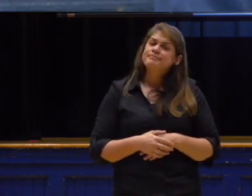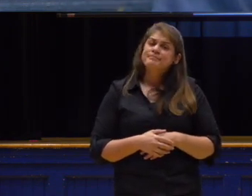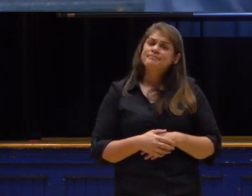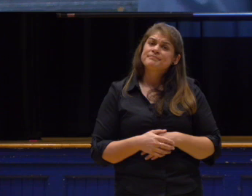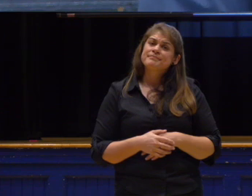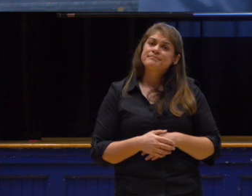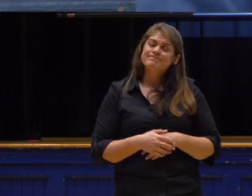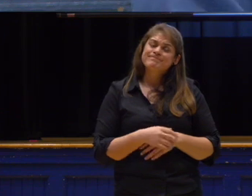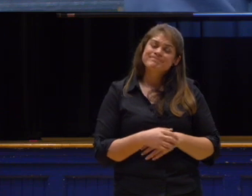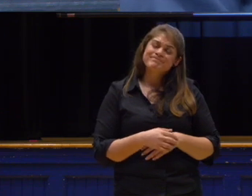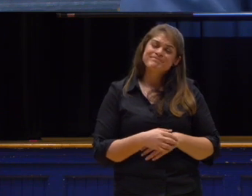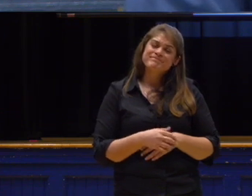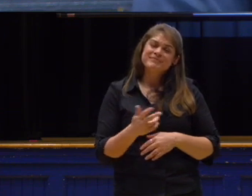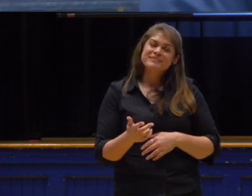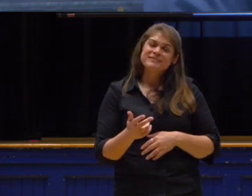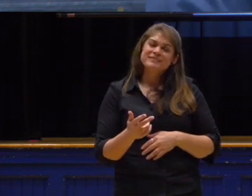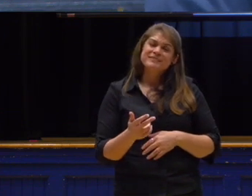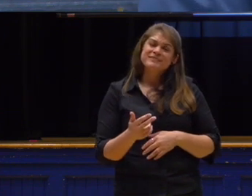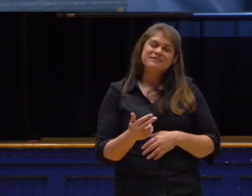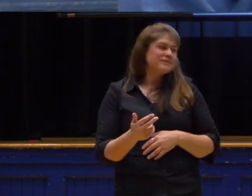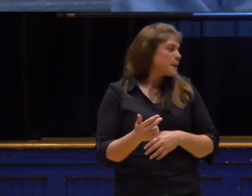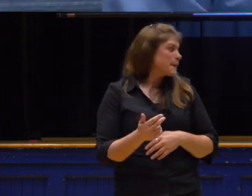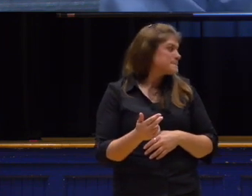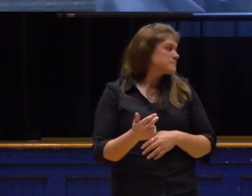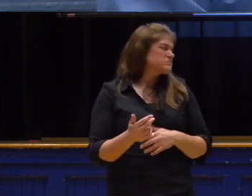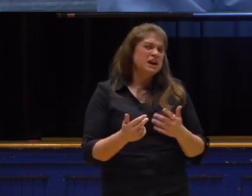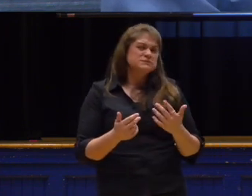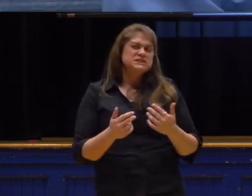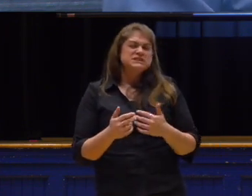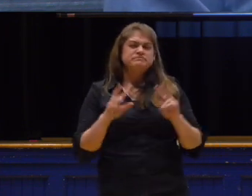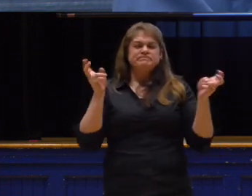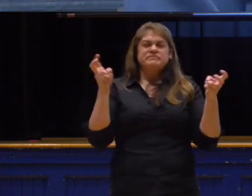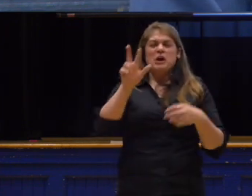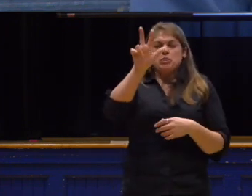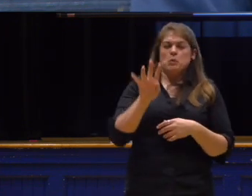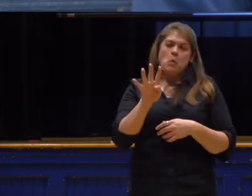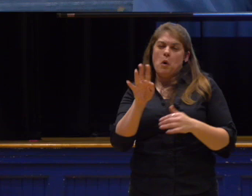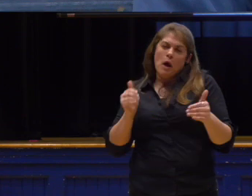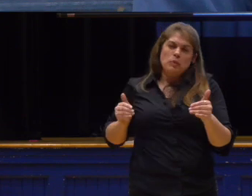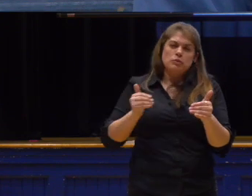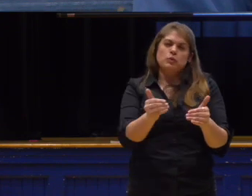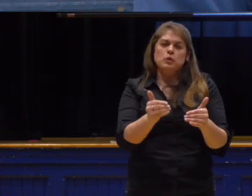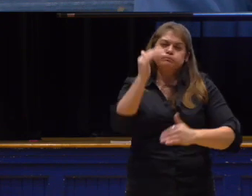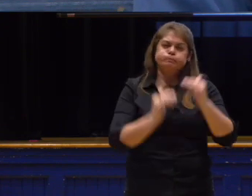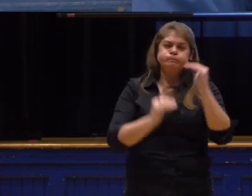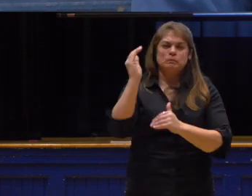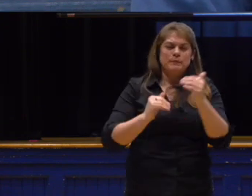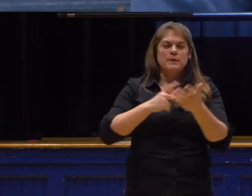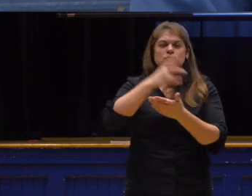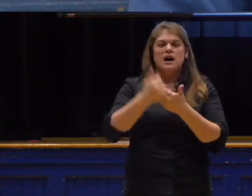three, 3/4 of the way, maybe even more through this project, um, the Federal